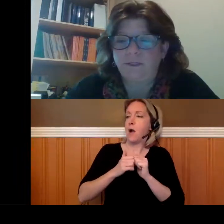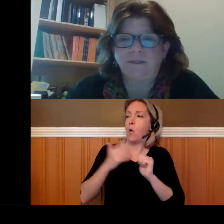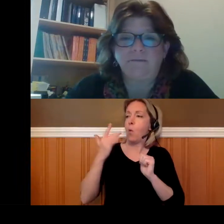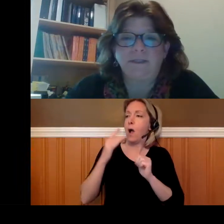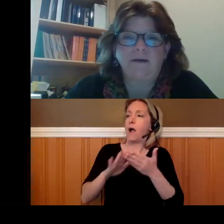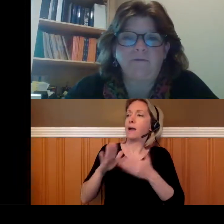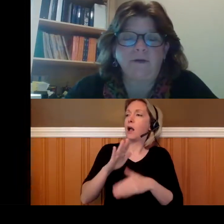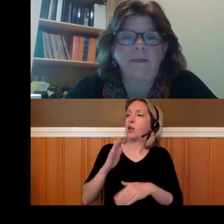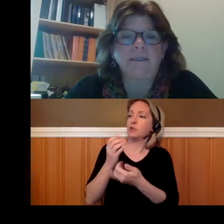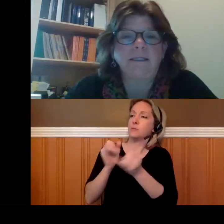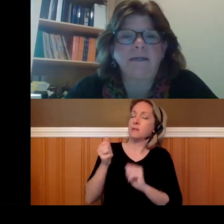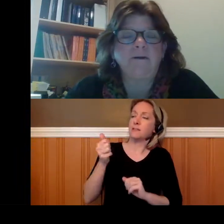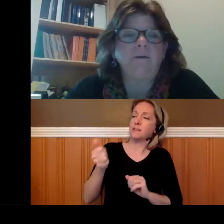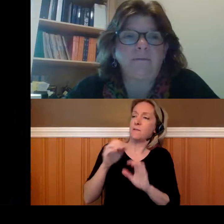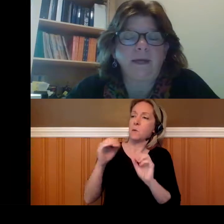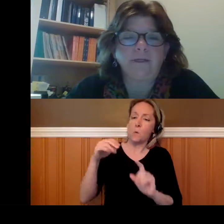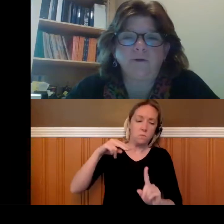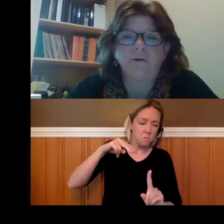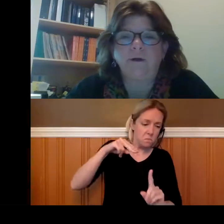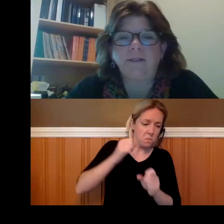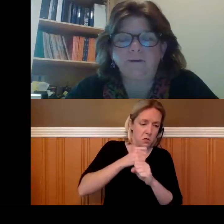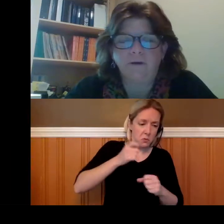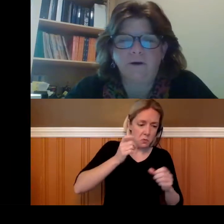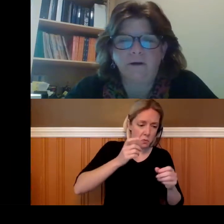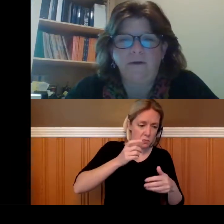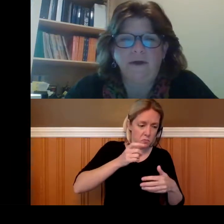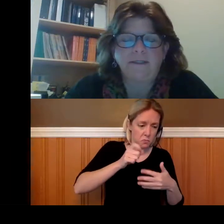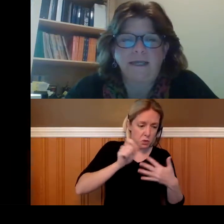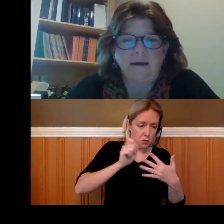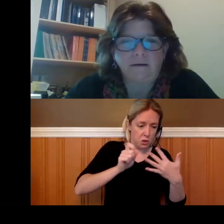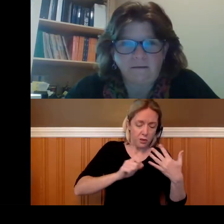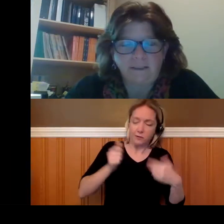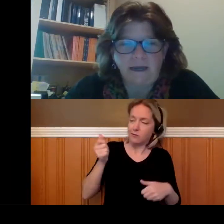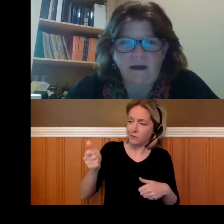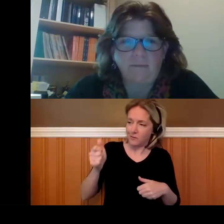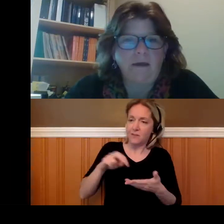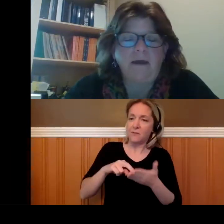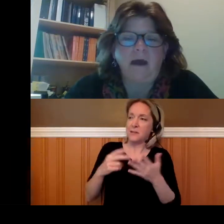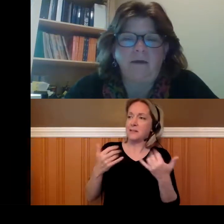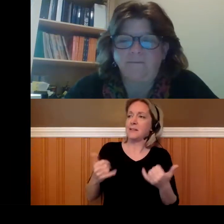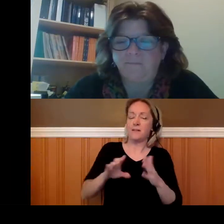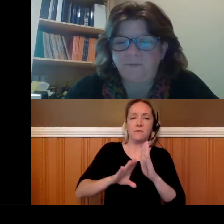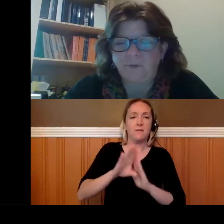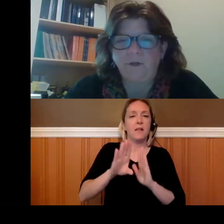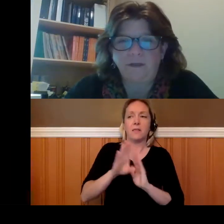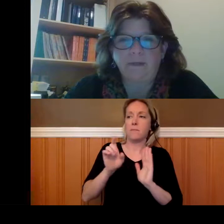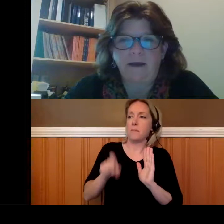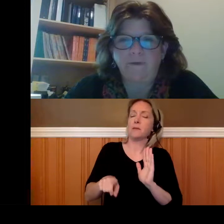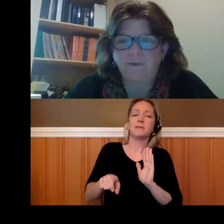Nobody's standing over them, making sure their grades are staying up. So we want them to have those